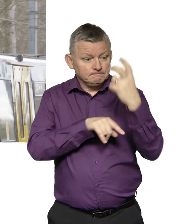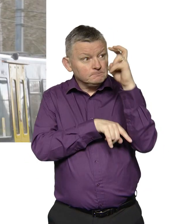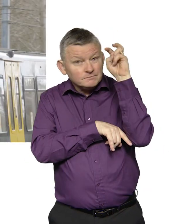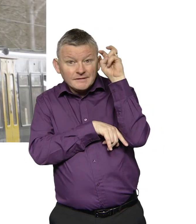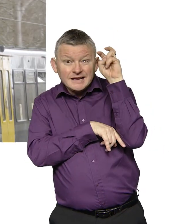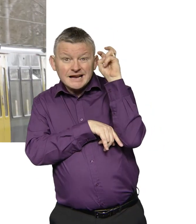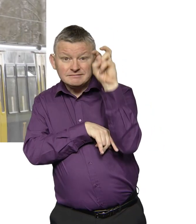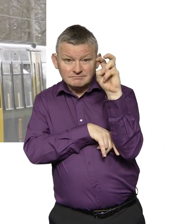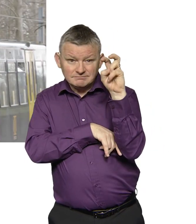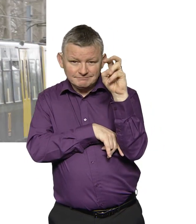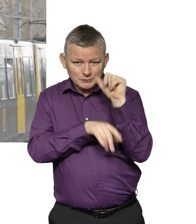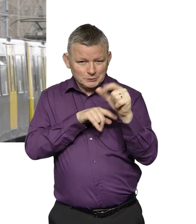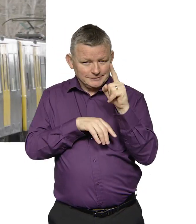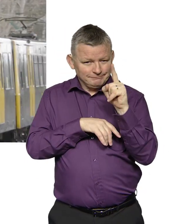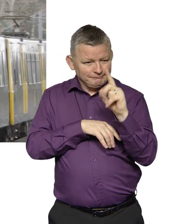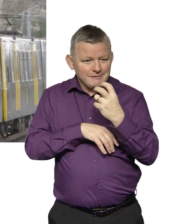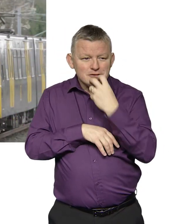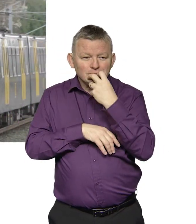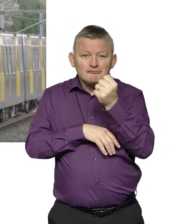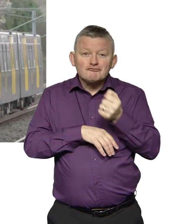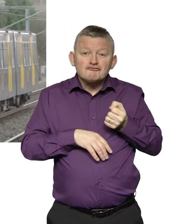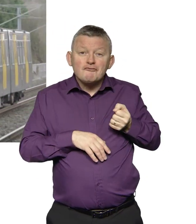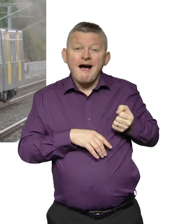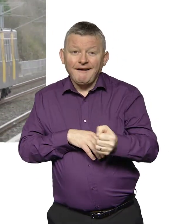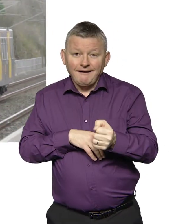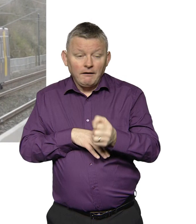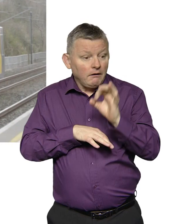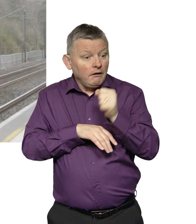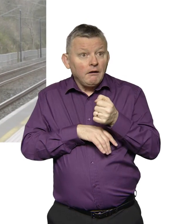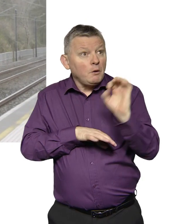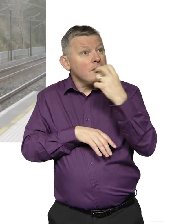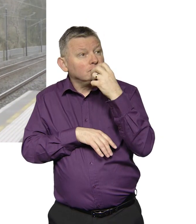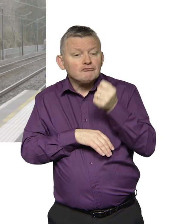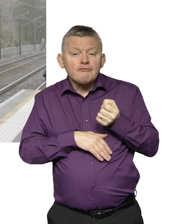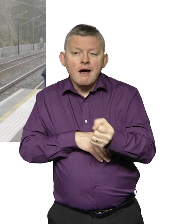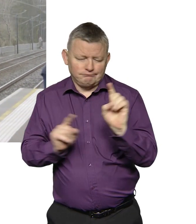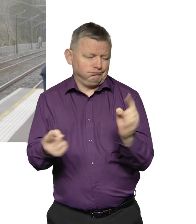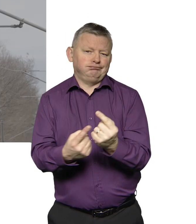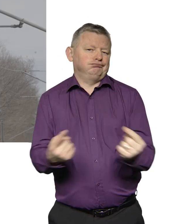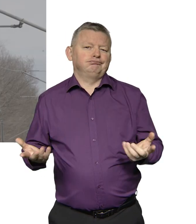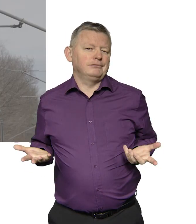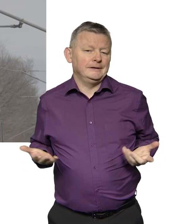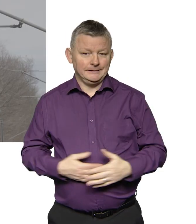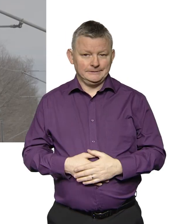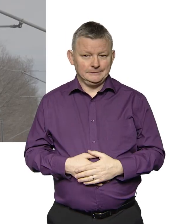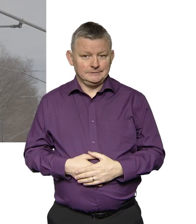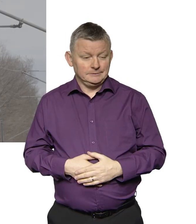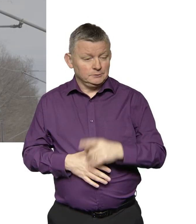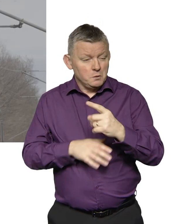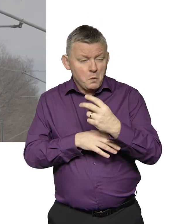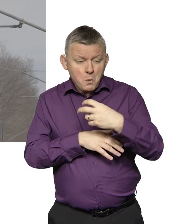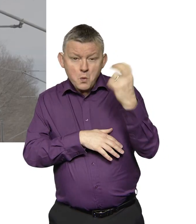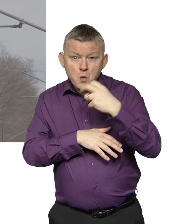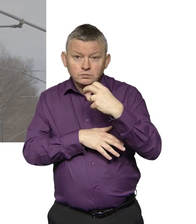Overhead wires are used to conduct electricity to trains. Without them, the train simply wouldn't run. The older the